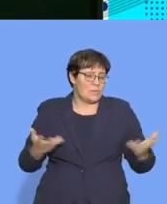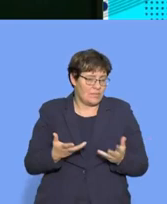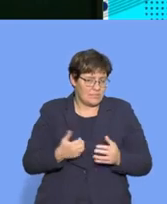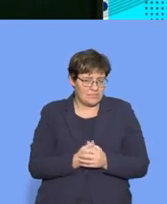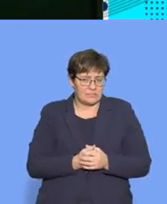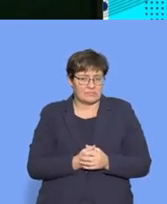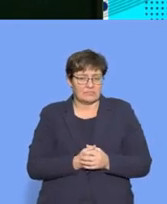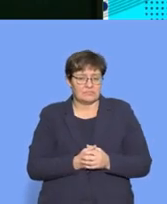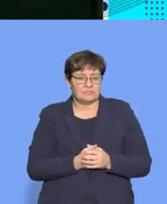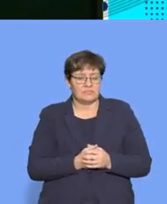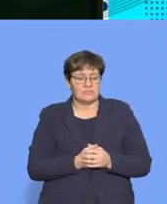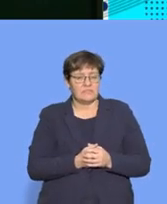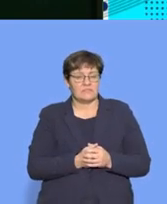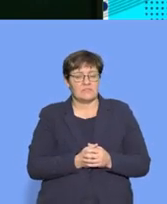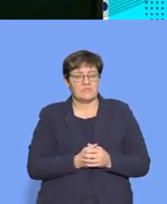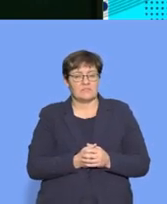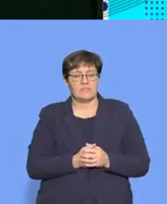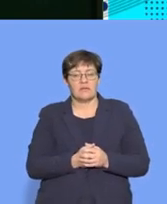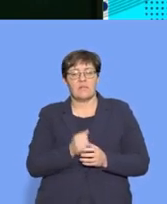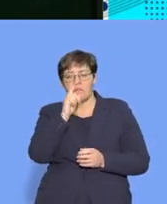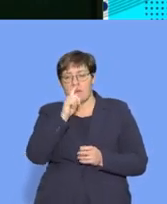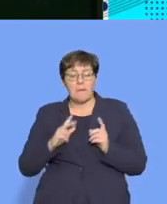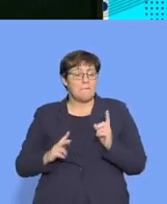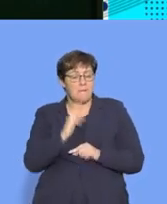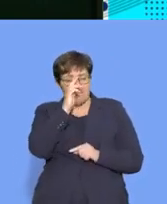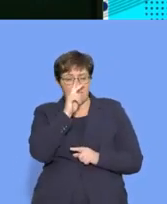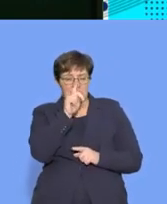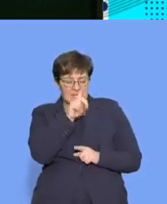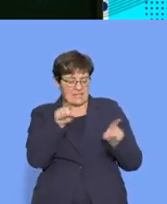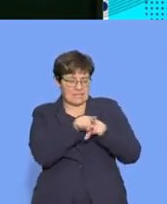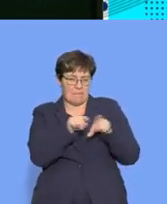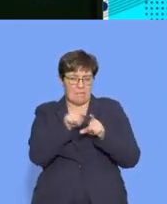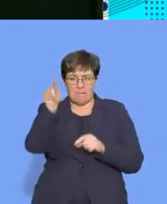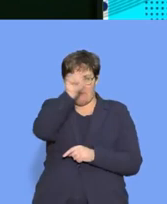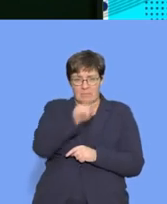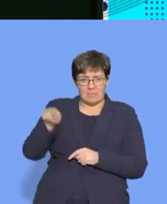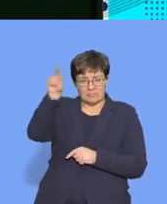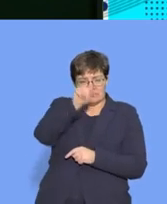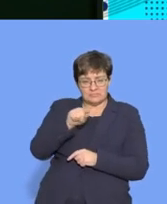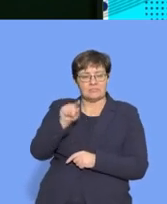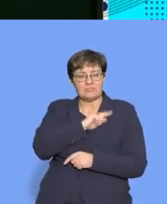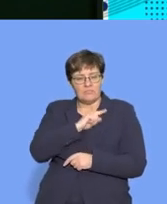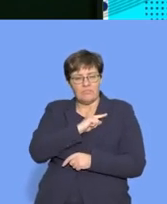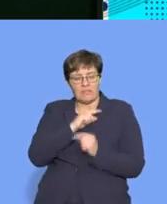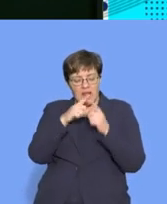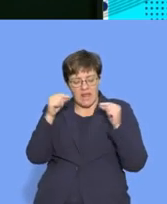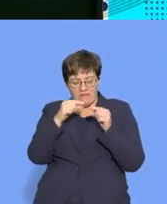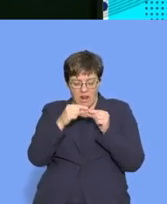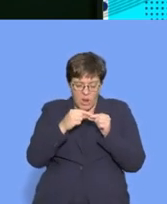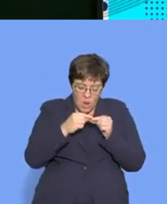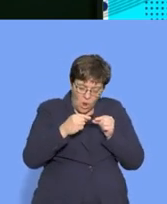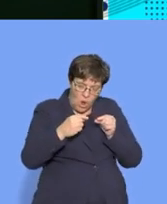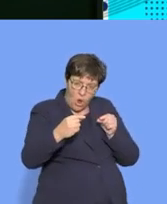leaf. If we cut a leaf open, we'll see something like this, because the leaf is long and